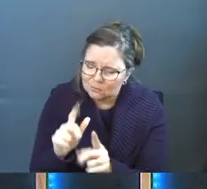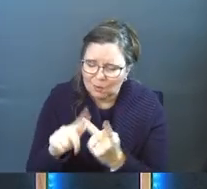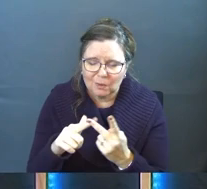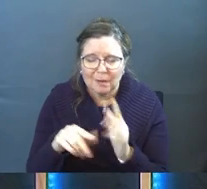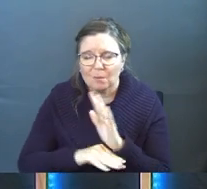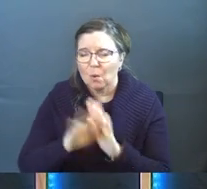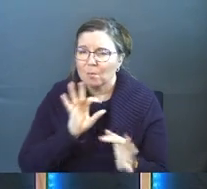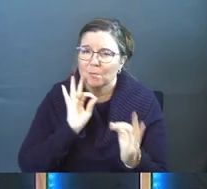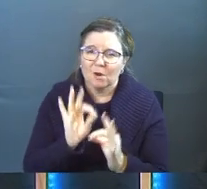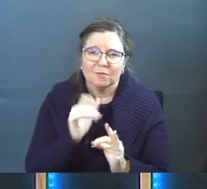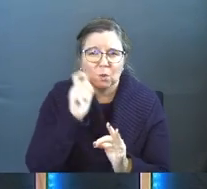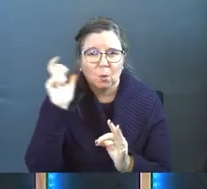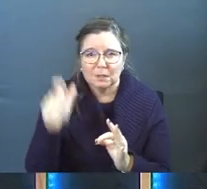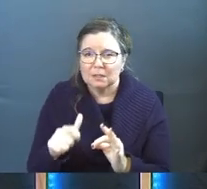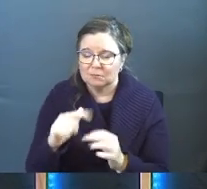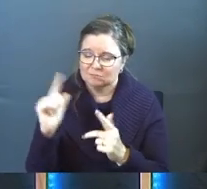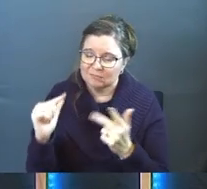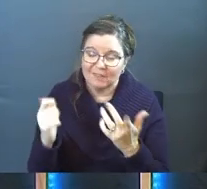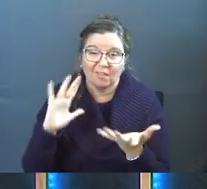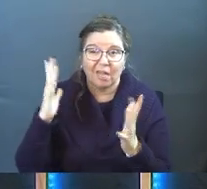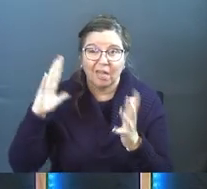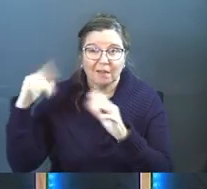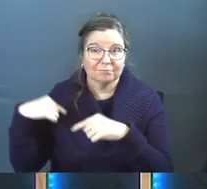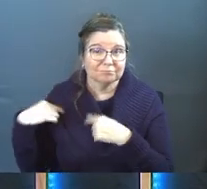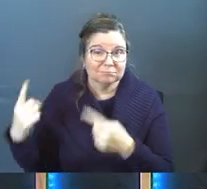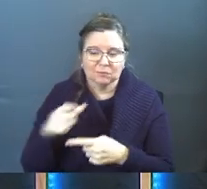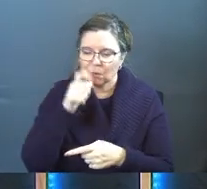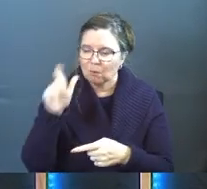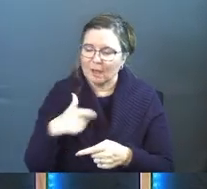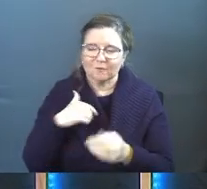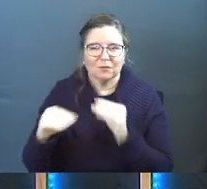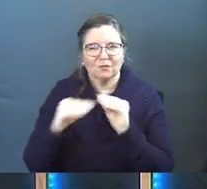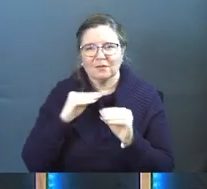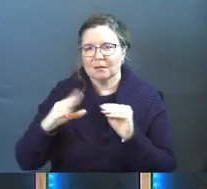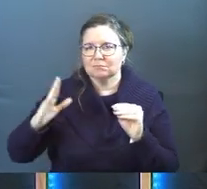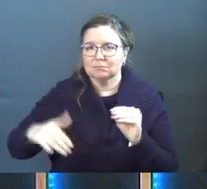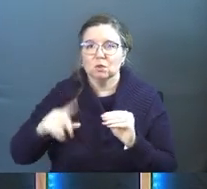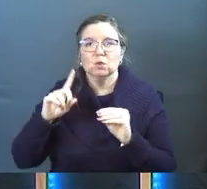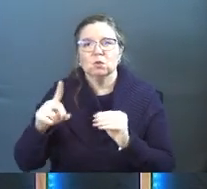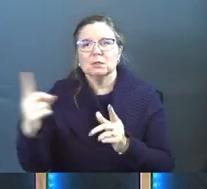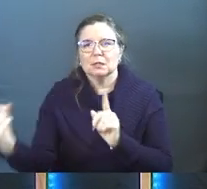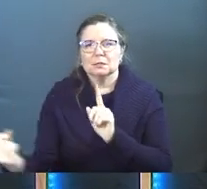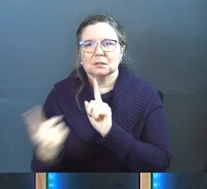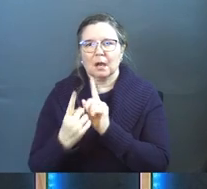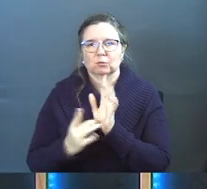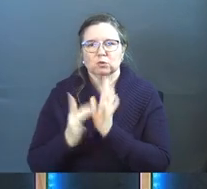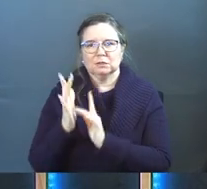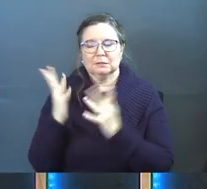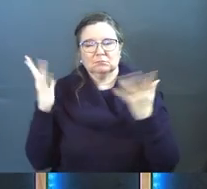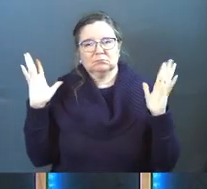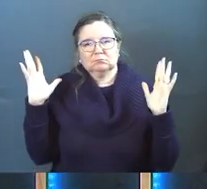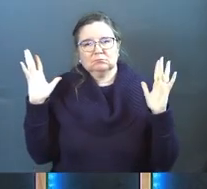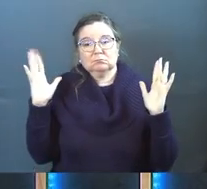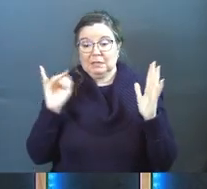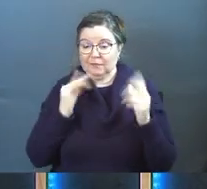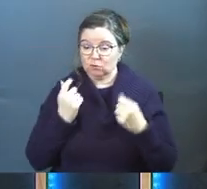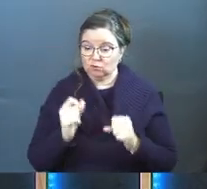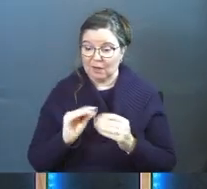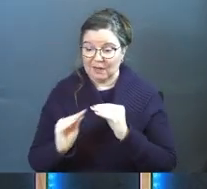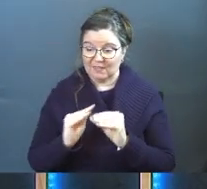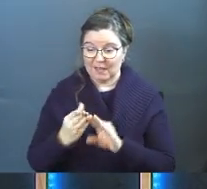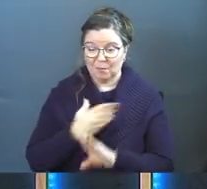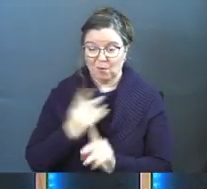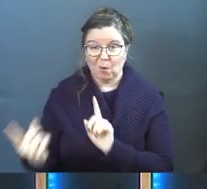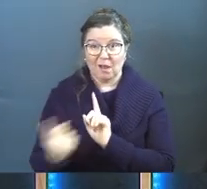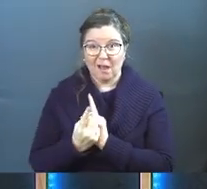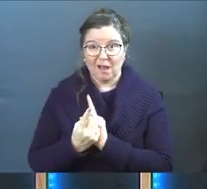be a morally perfect person. And everything you've screwed up to this point, you don't have to fix it all. You just come to Jesus. Because if you tried to fix it